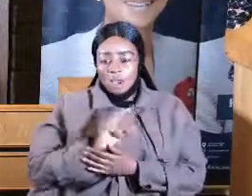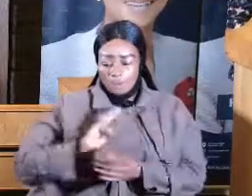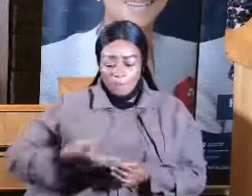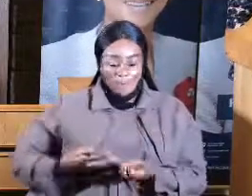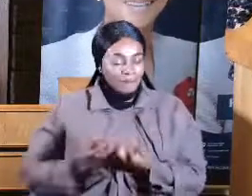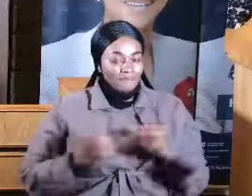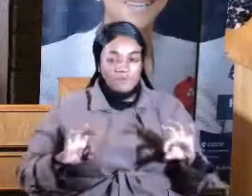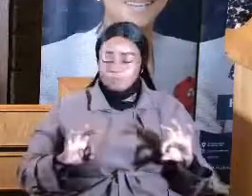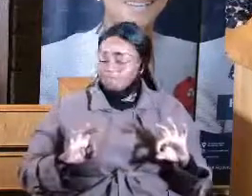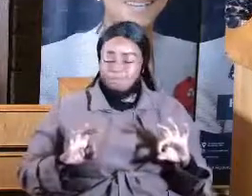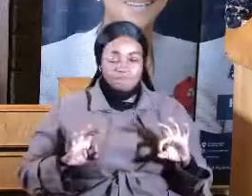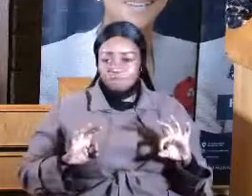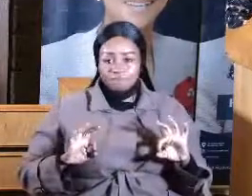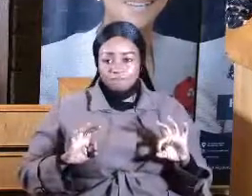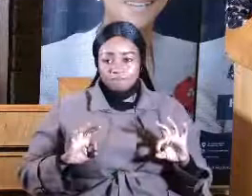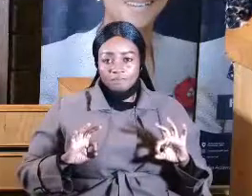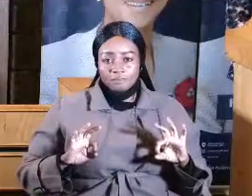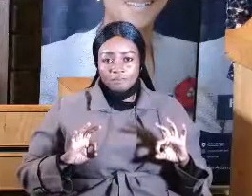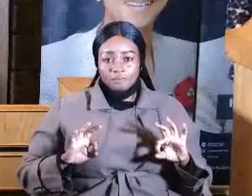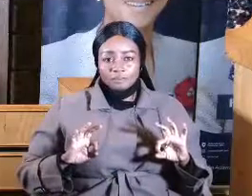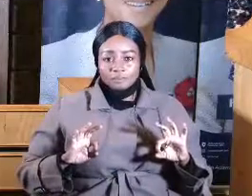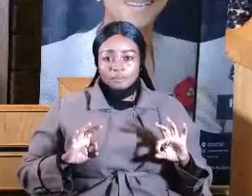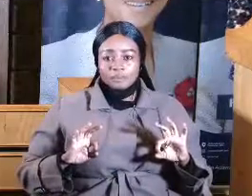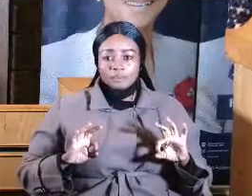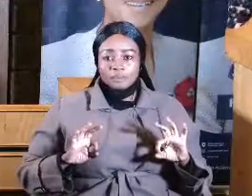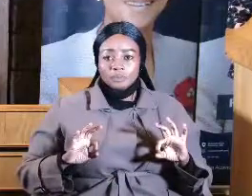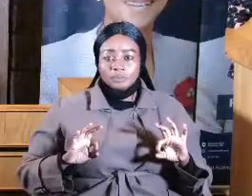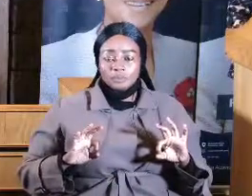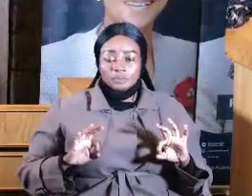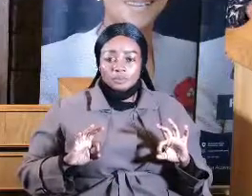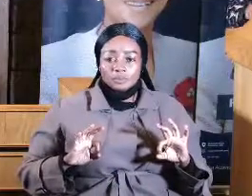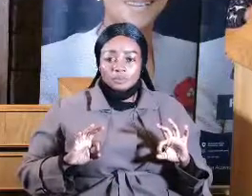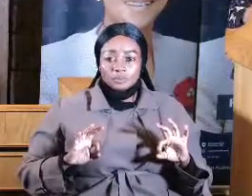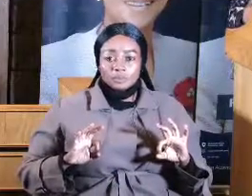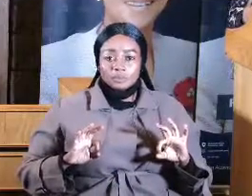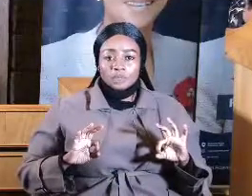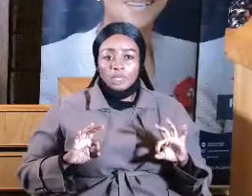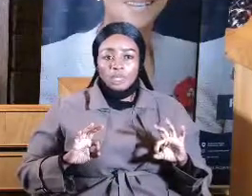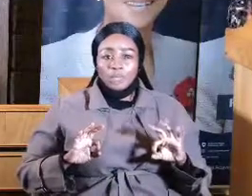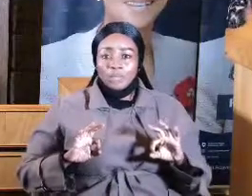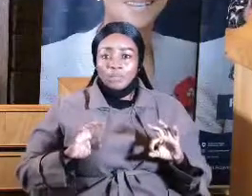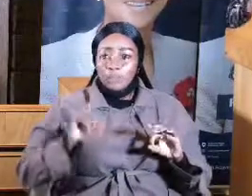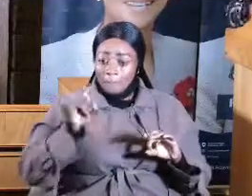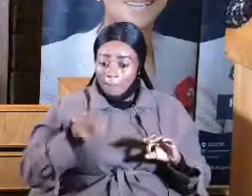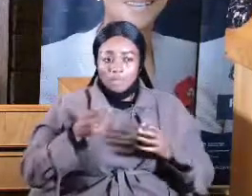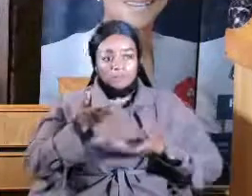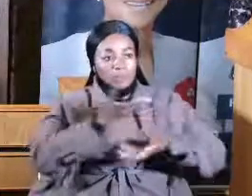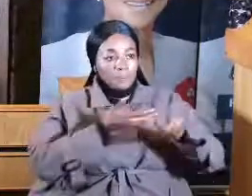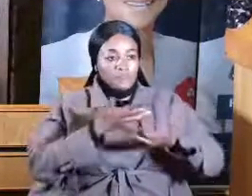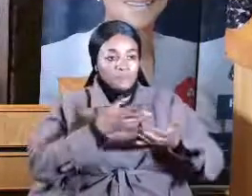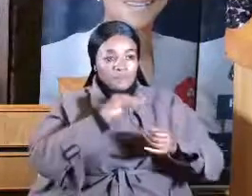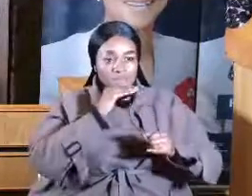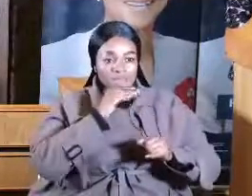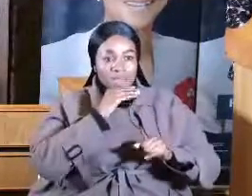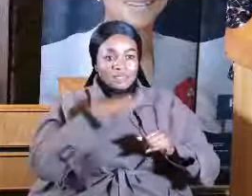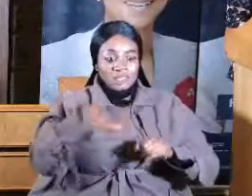yet. And without intentional and robust debates such as these, we will stay in the